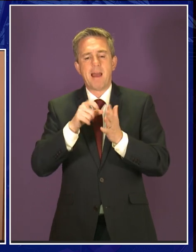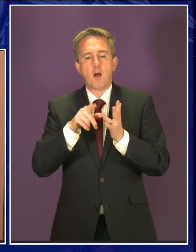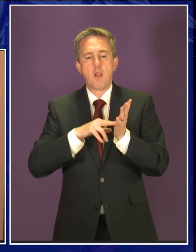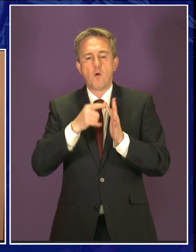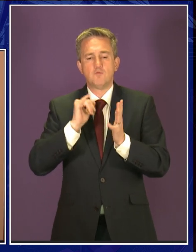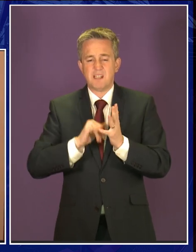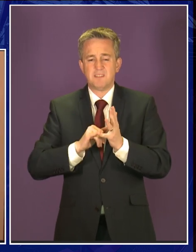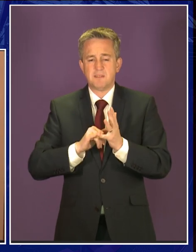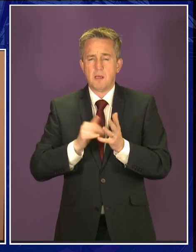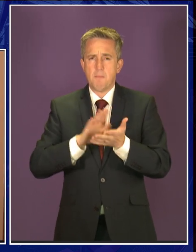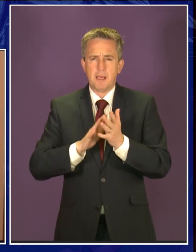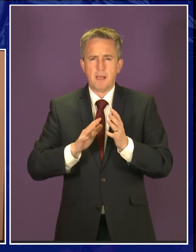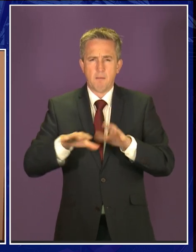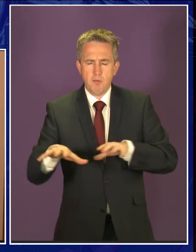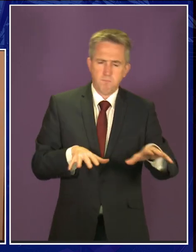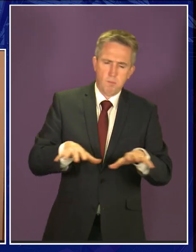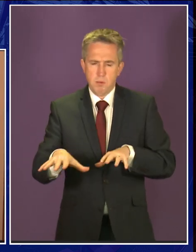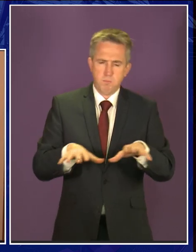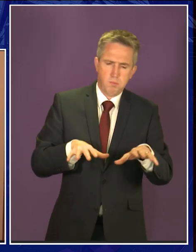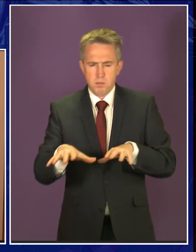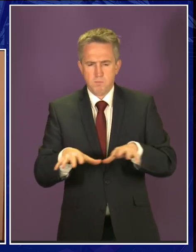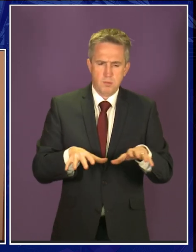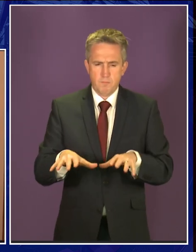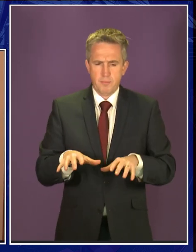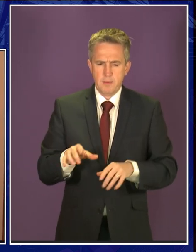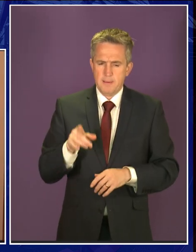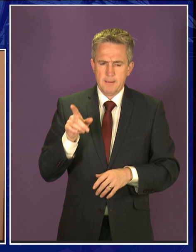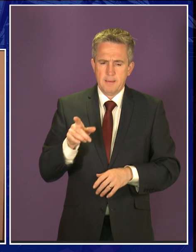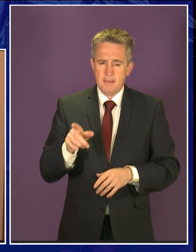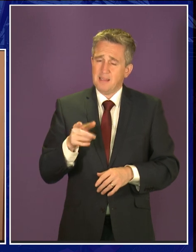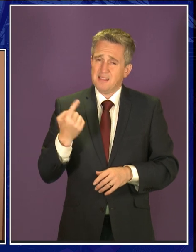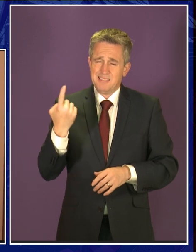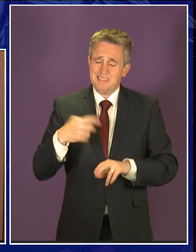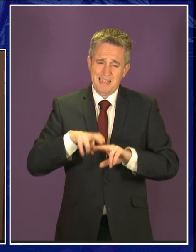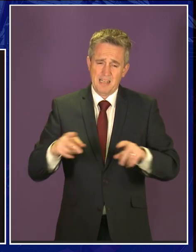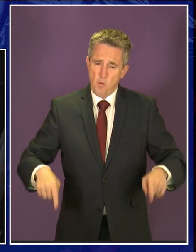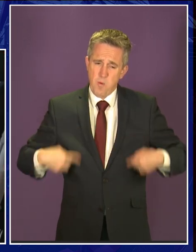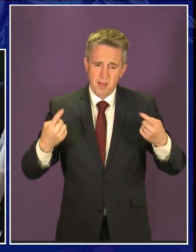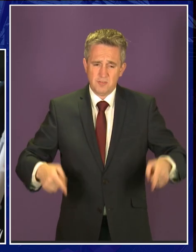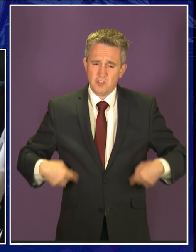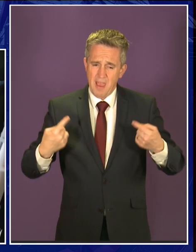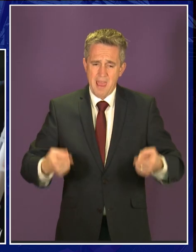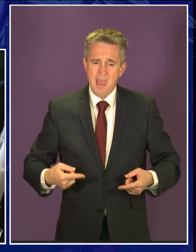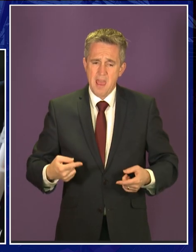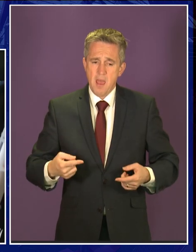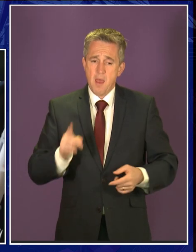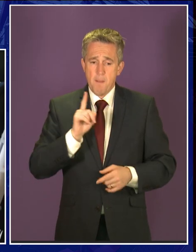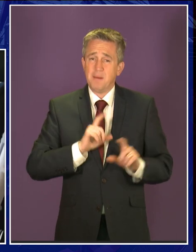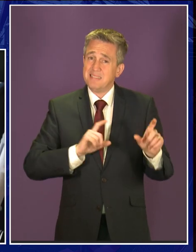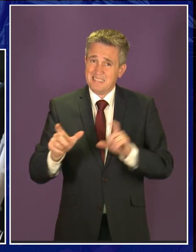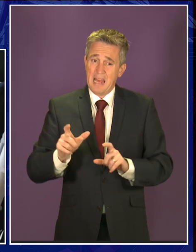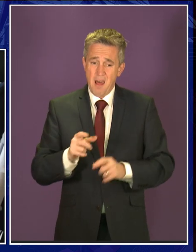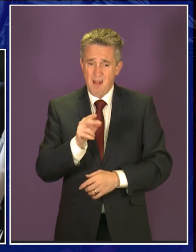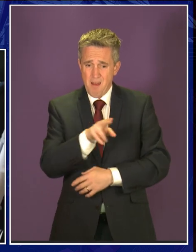these jerks that interrupt all of her movements. And she's truly debilitated. She's in a wheelchair. But she made